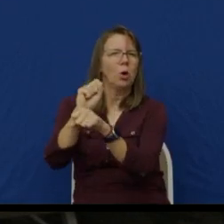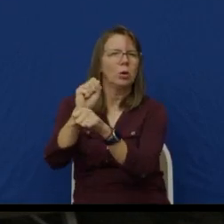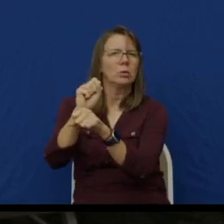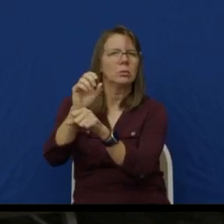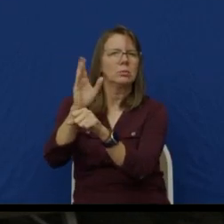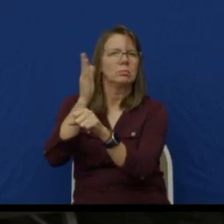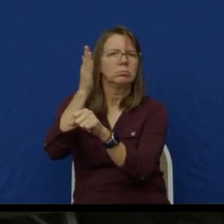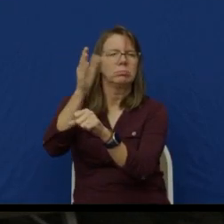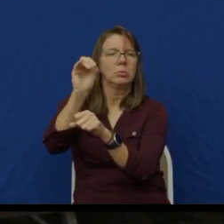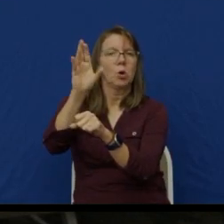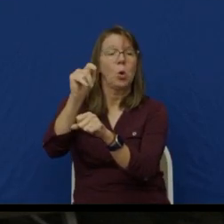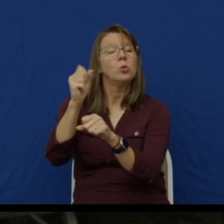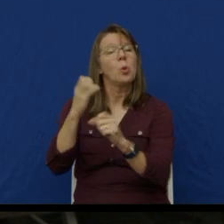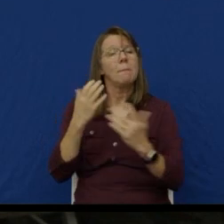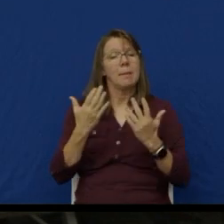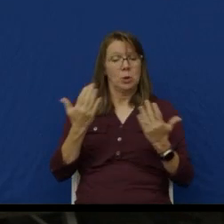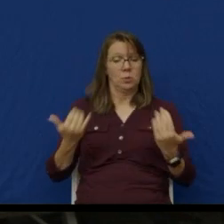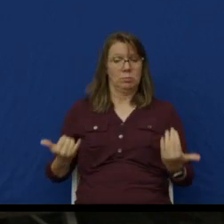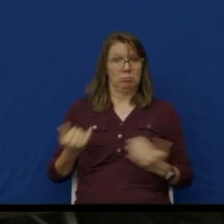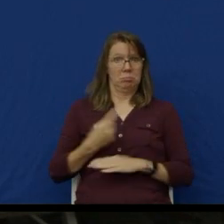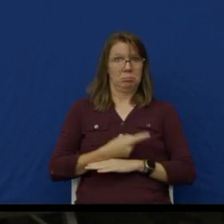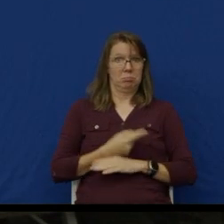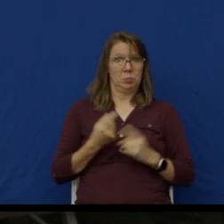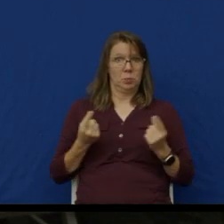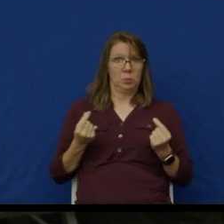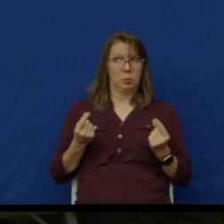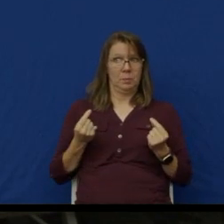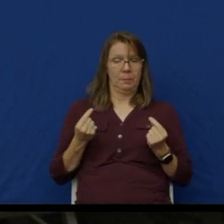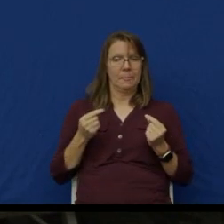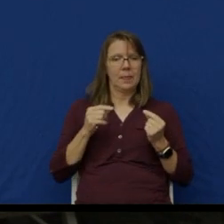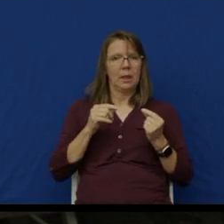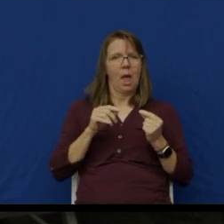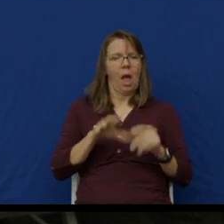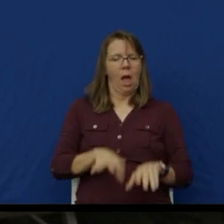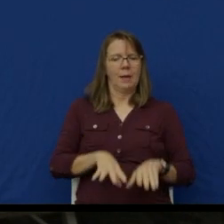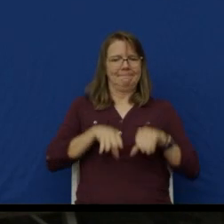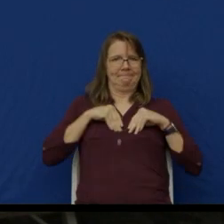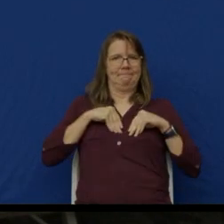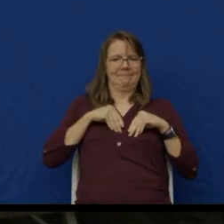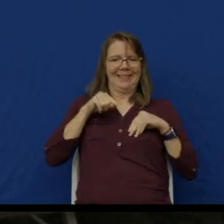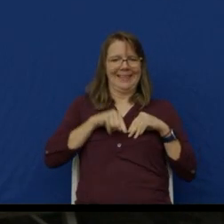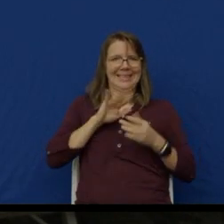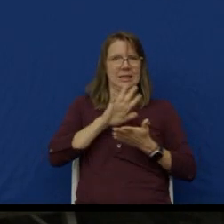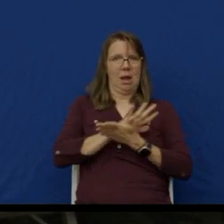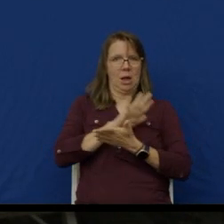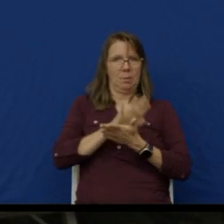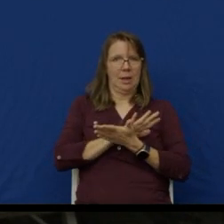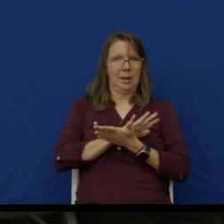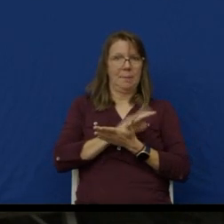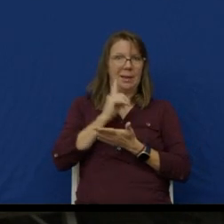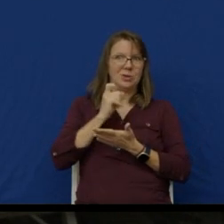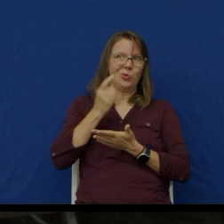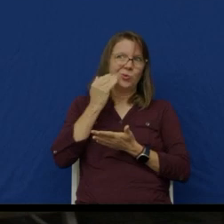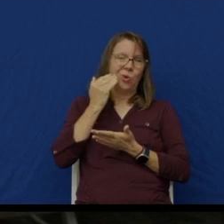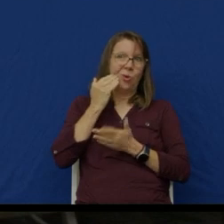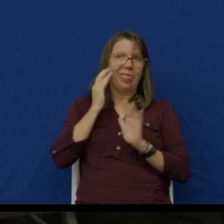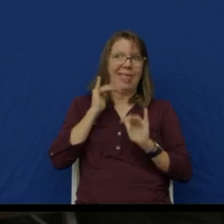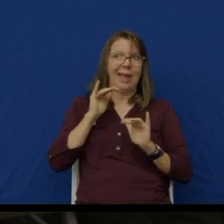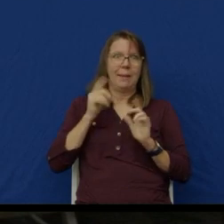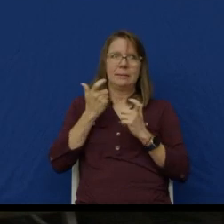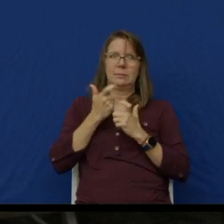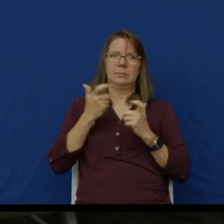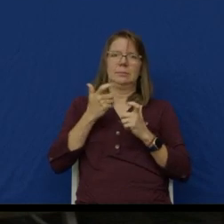today, before we do leave, is adopt a document, because, that elephant in the room, as we are looking for a new